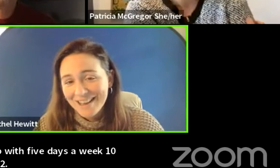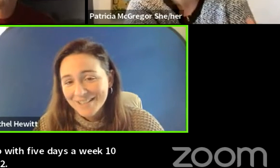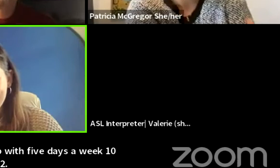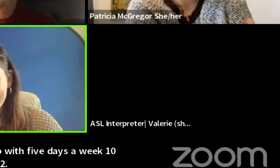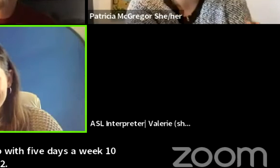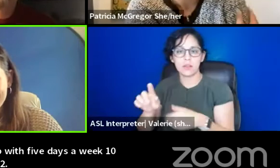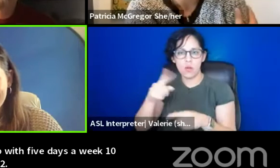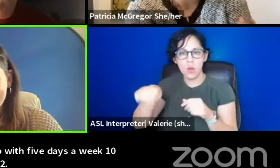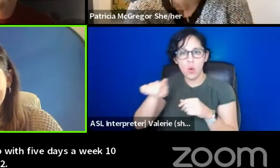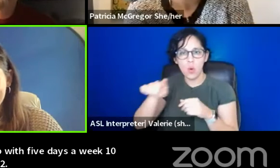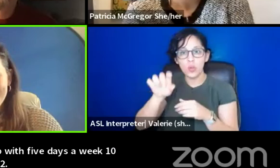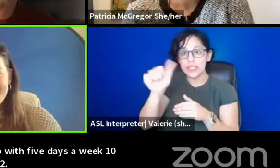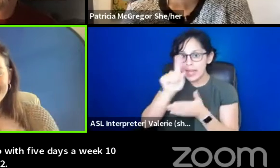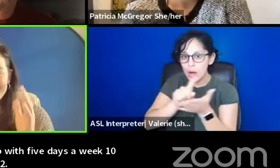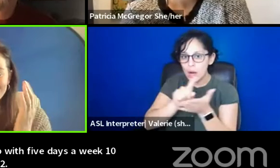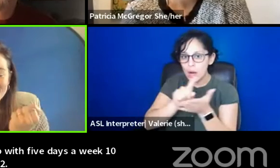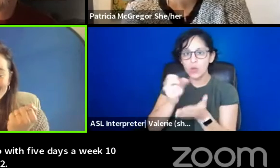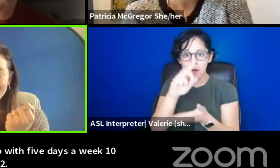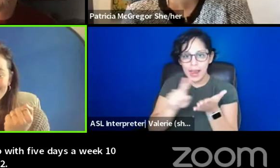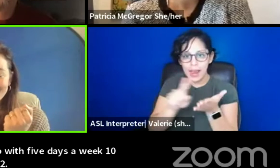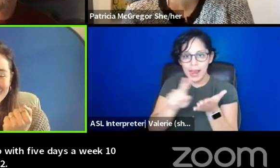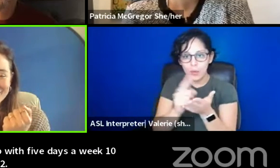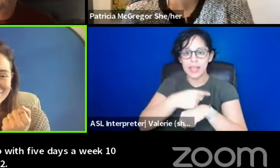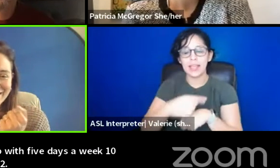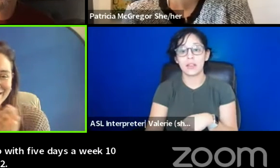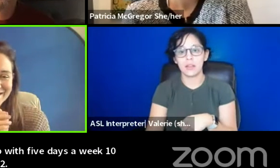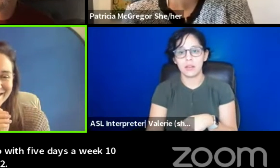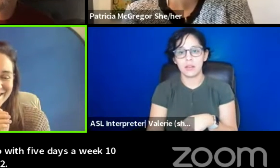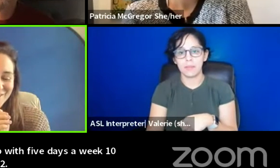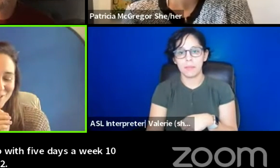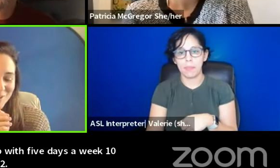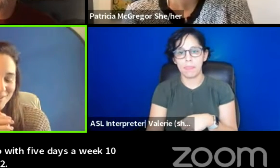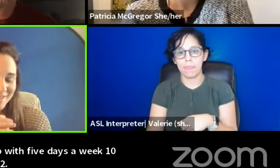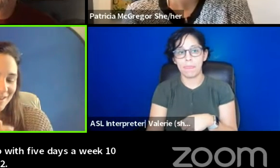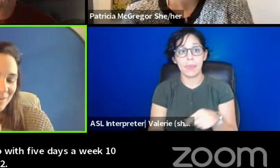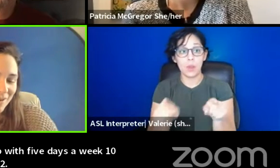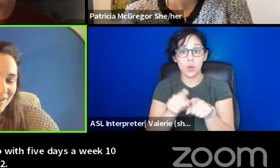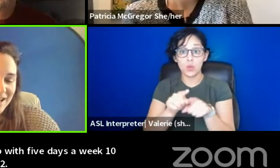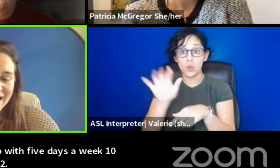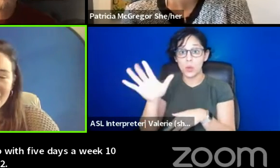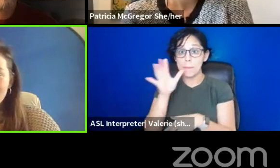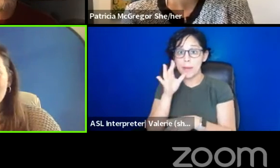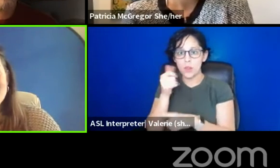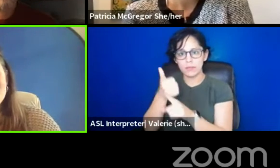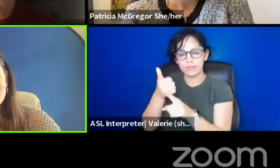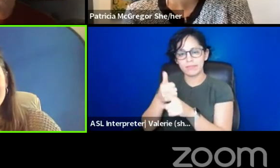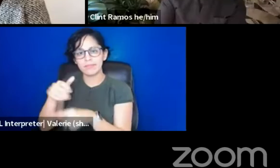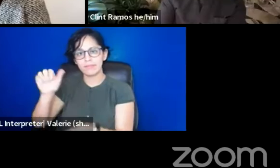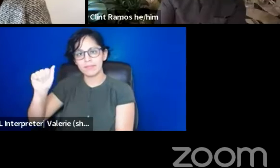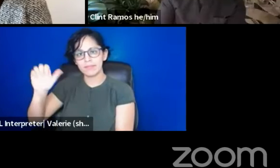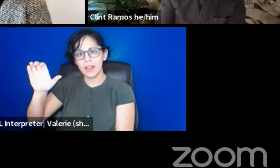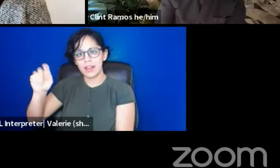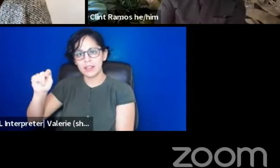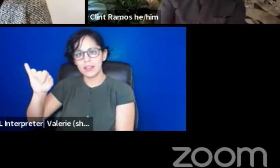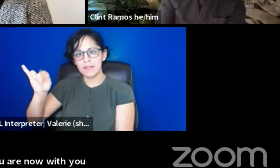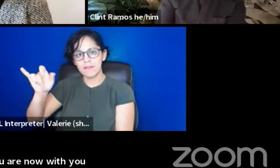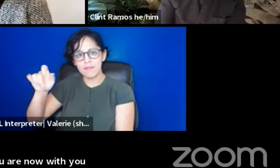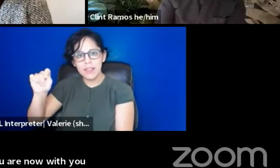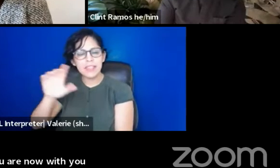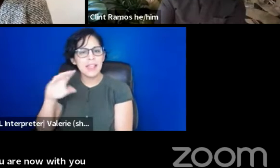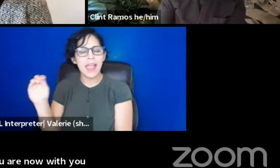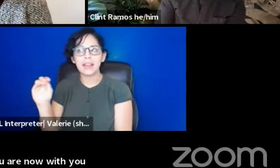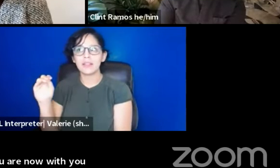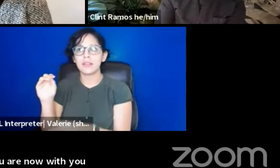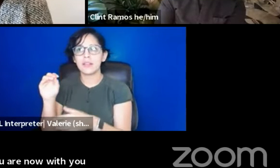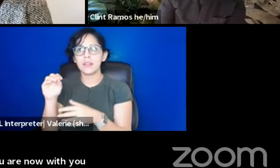as an activist, which anytime we can bring intergenerational realities in, I'm so excited about. And then where you are now with your understanding